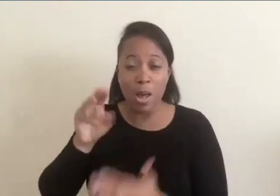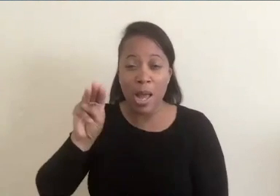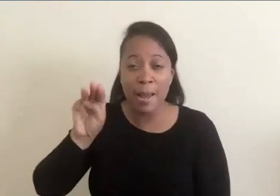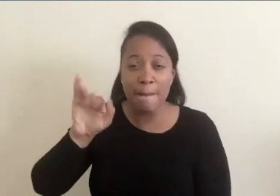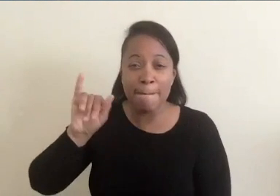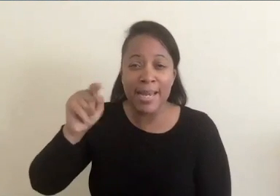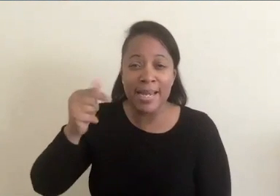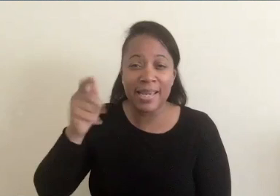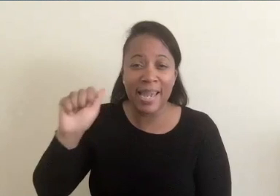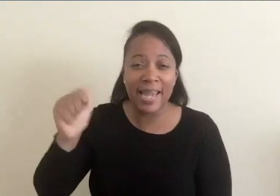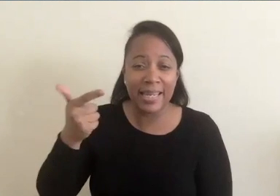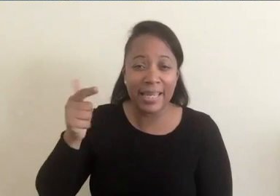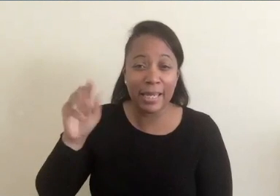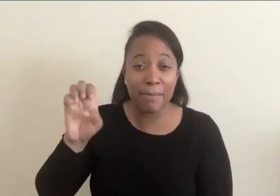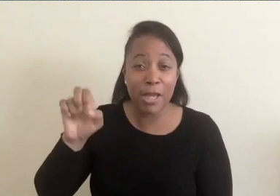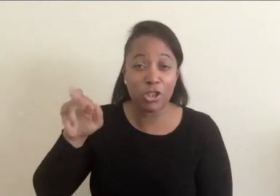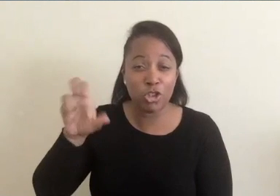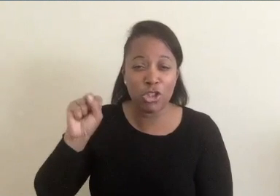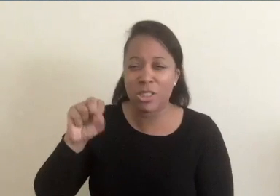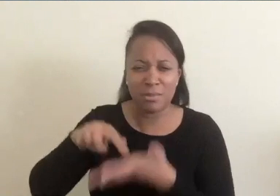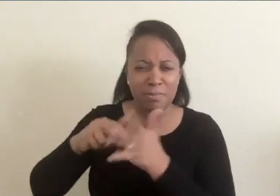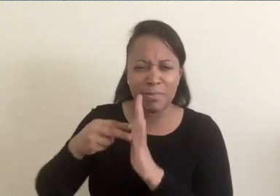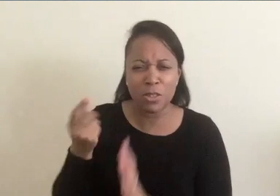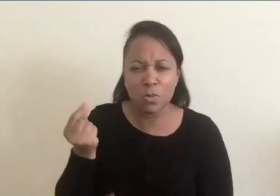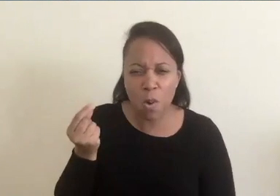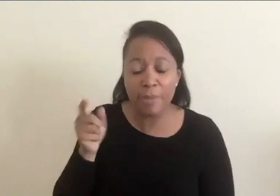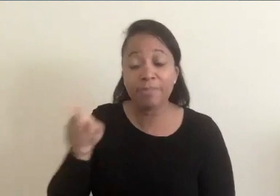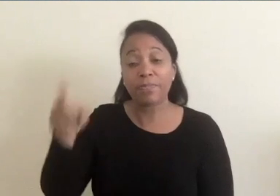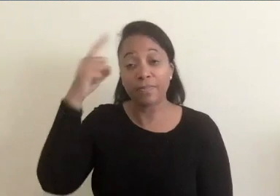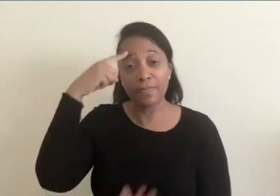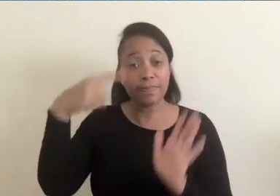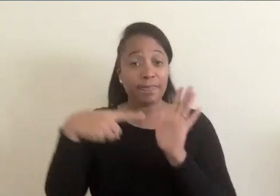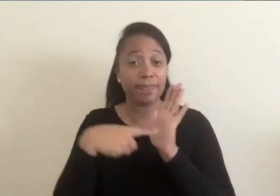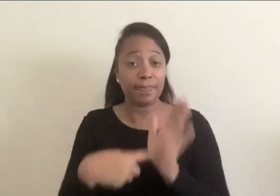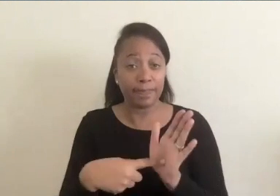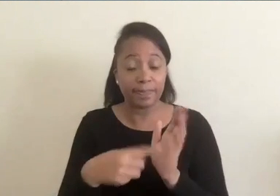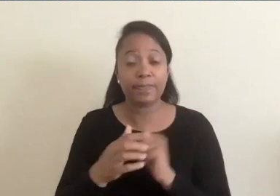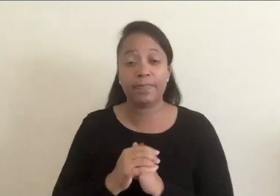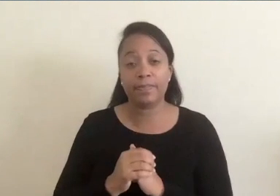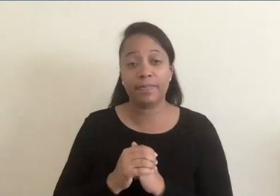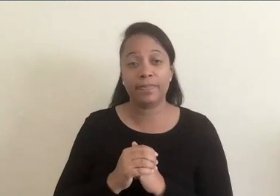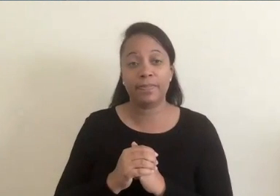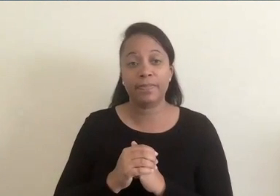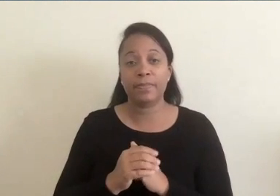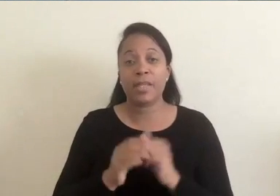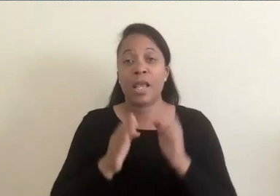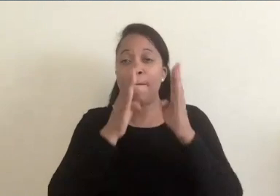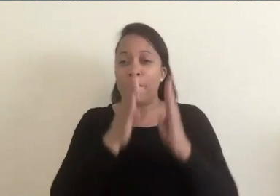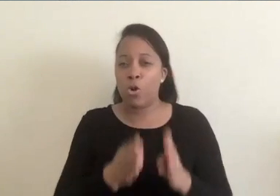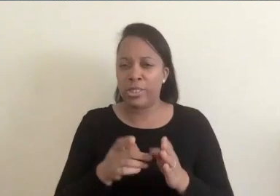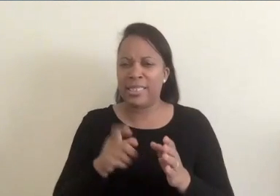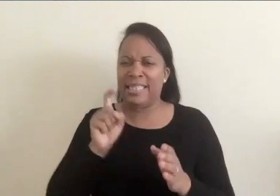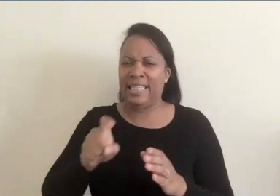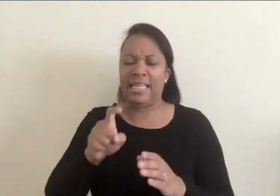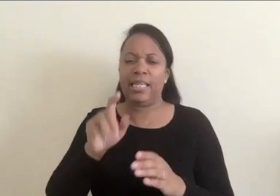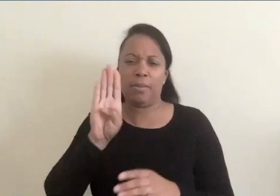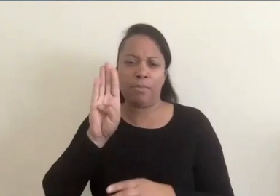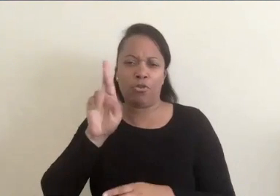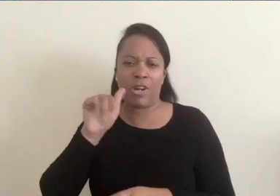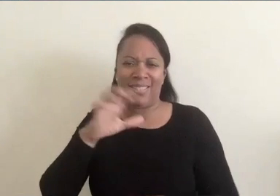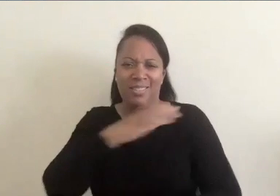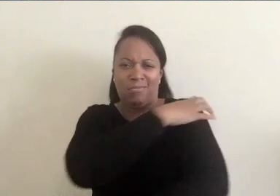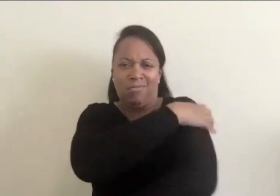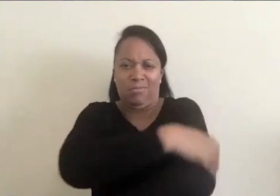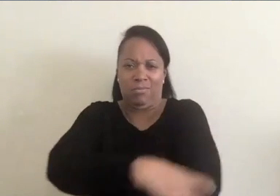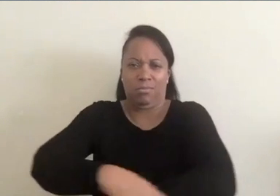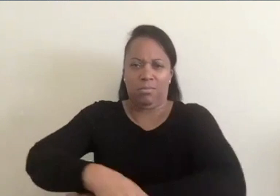mean? Well, that means that, let's say there is someone who needs arm braces. You know, they